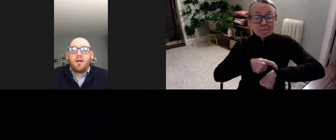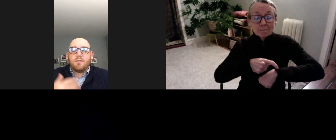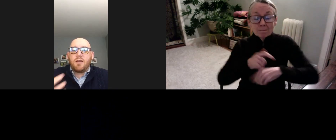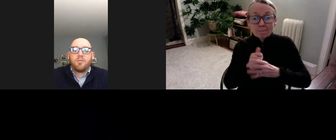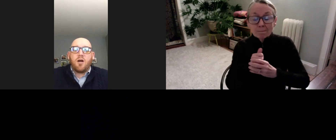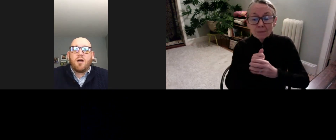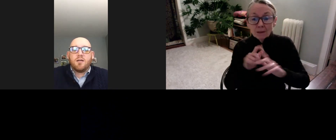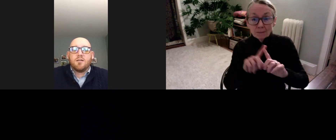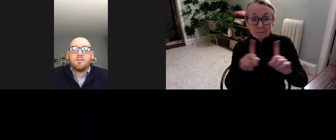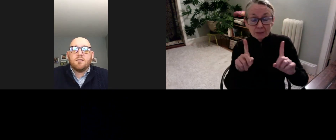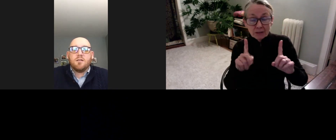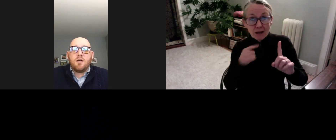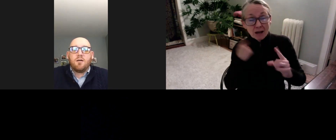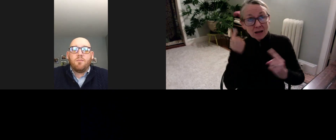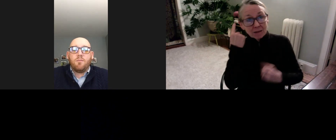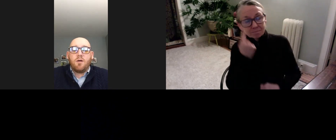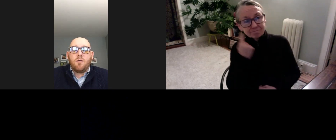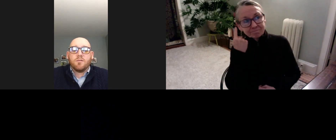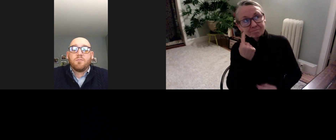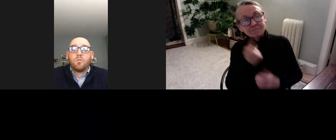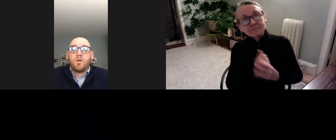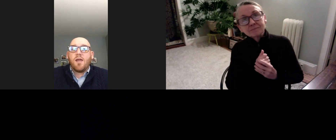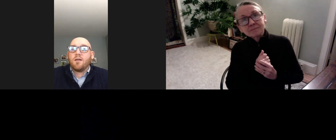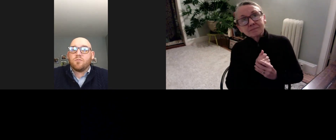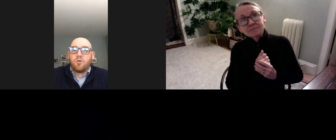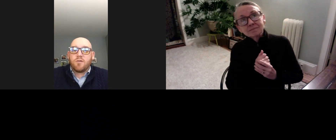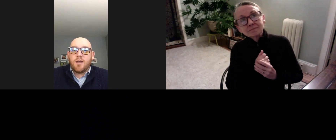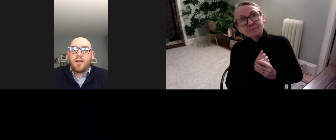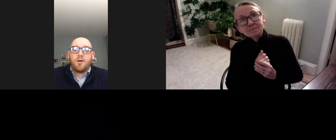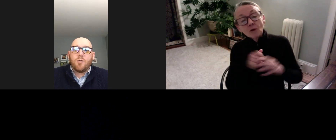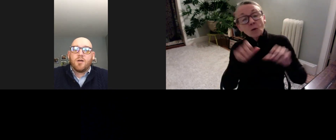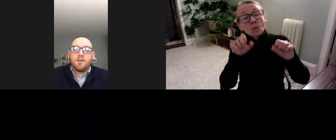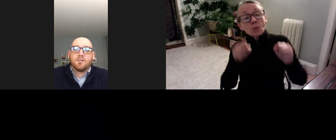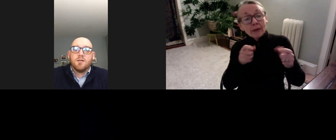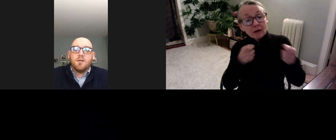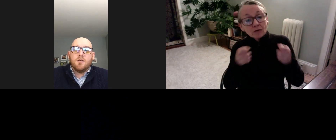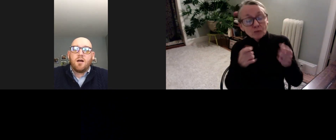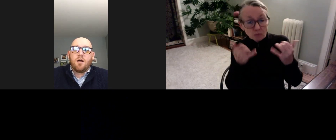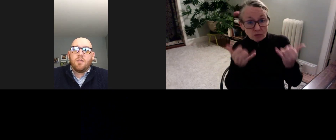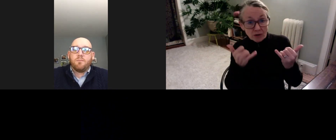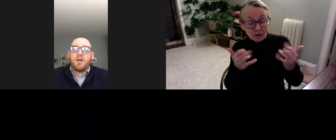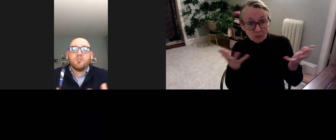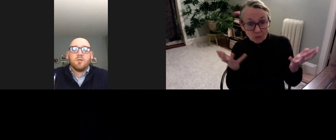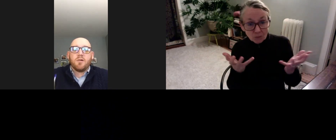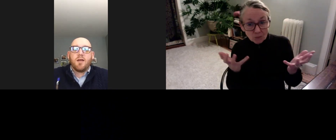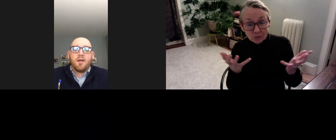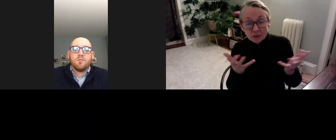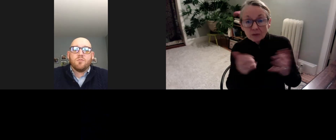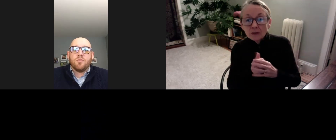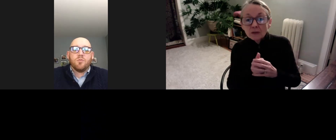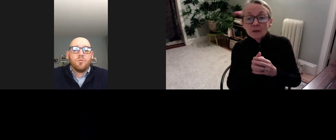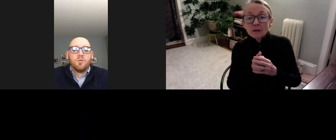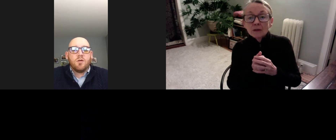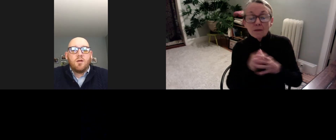But I guess my thought is something we can control right now is the messaging